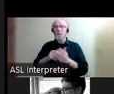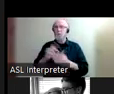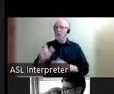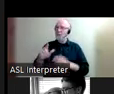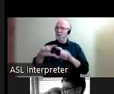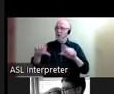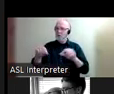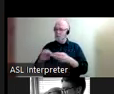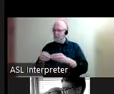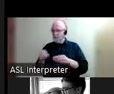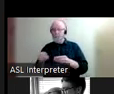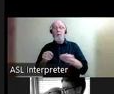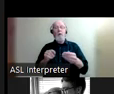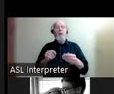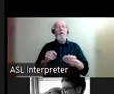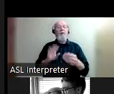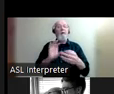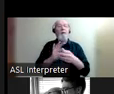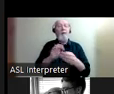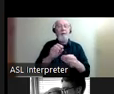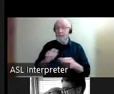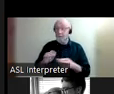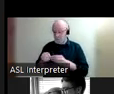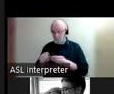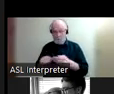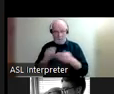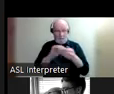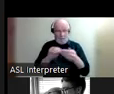get access to lots of educational